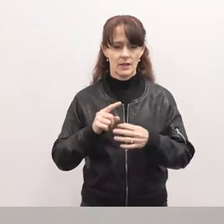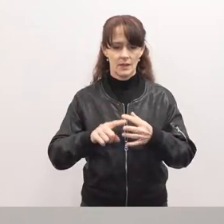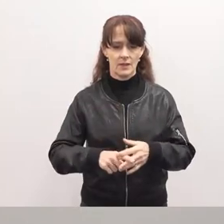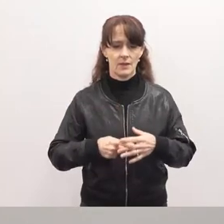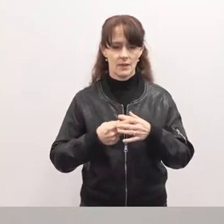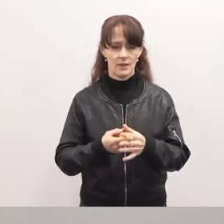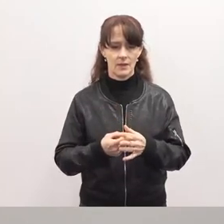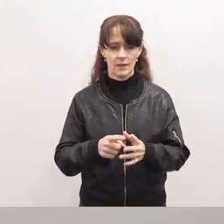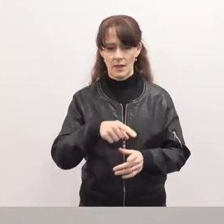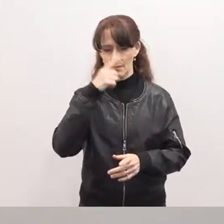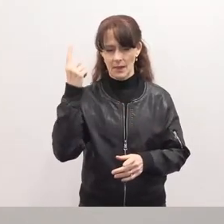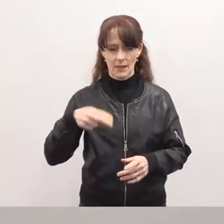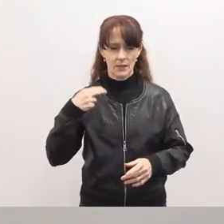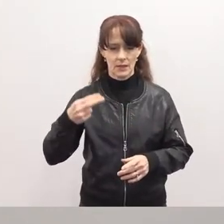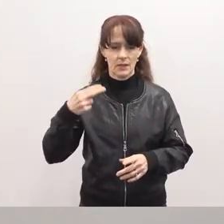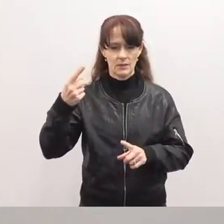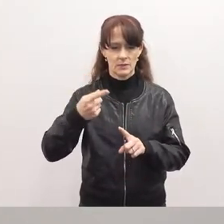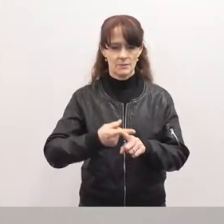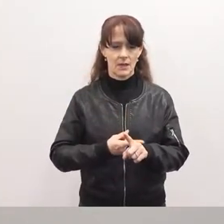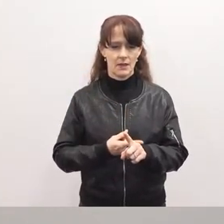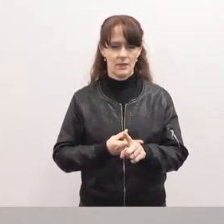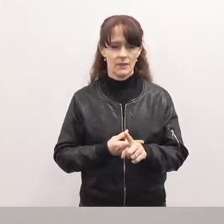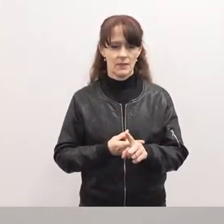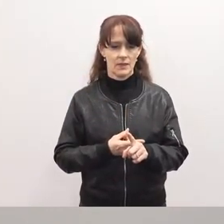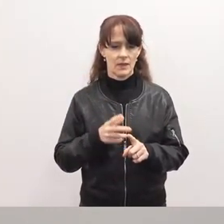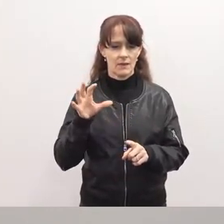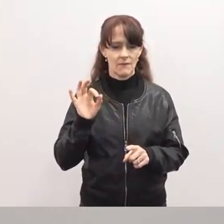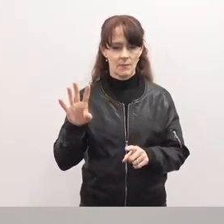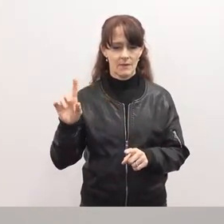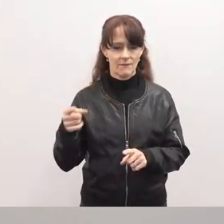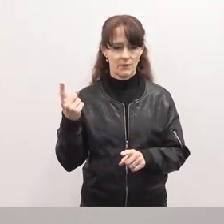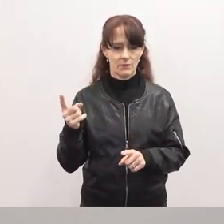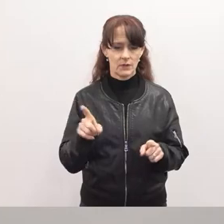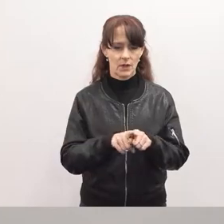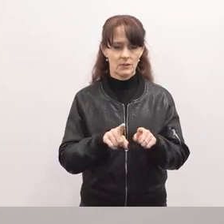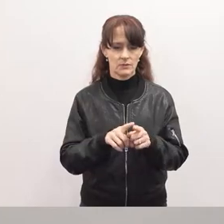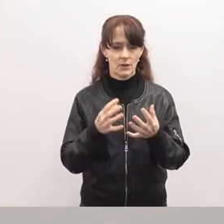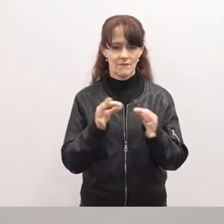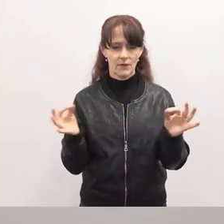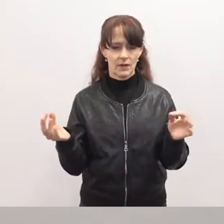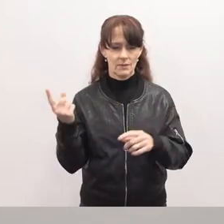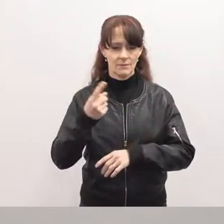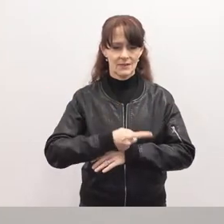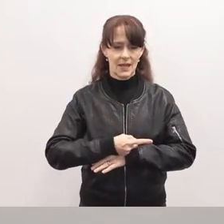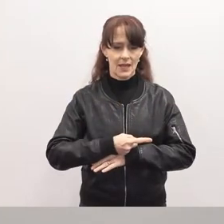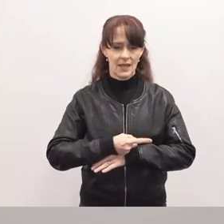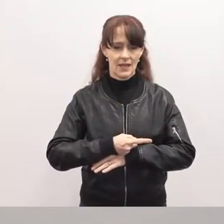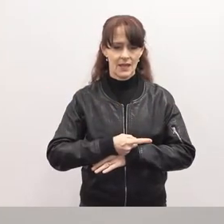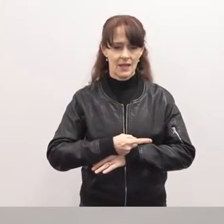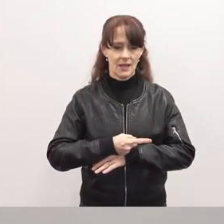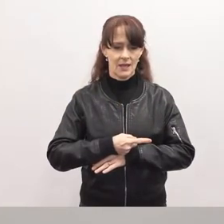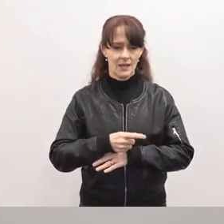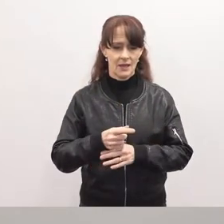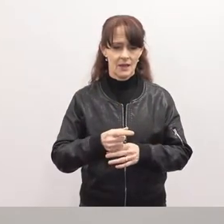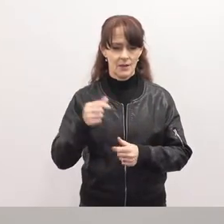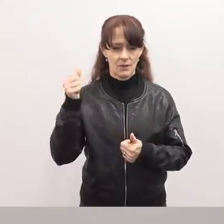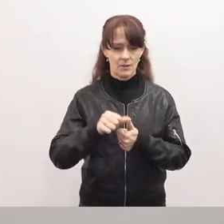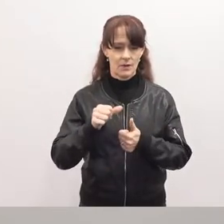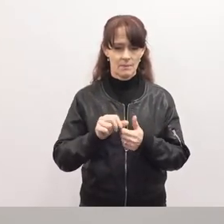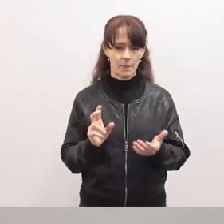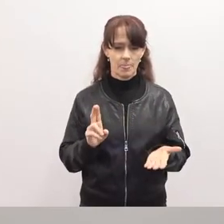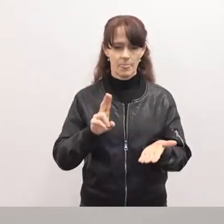of Black History Month, and being February 1st, it's also Freedom Day, and that's commemorating the